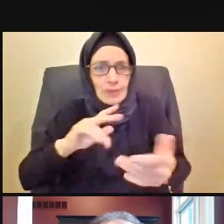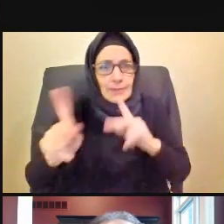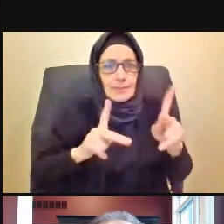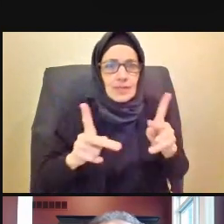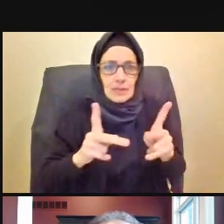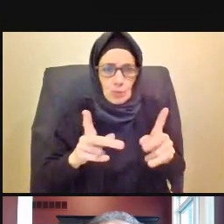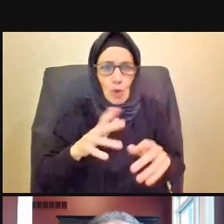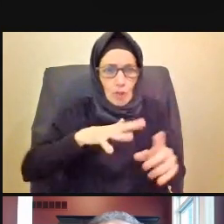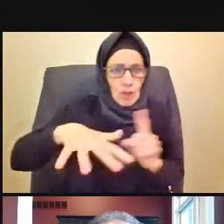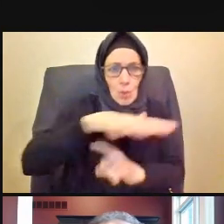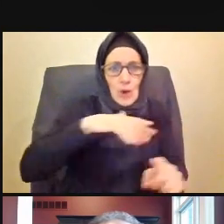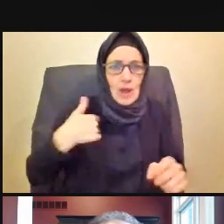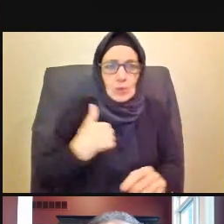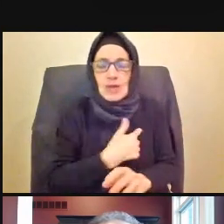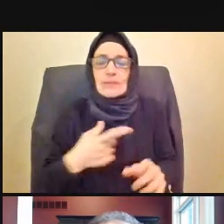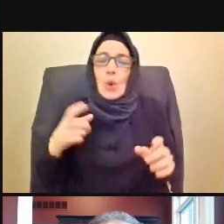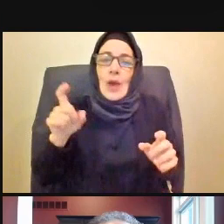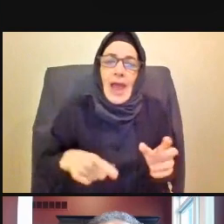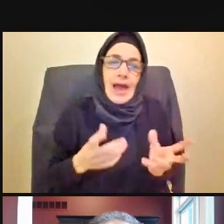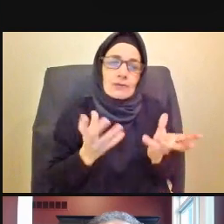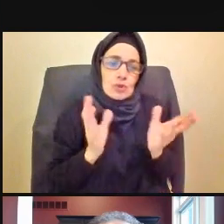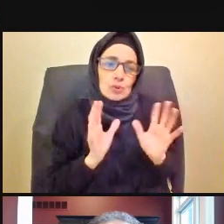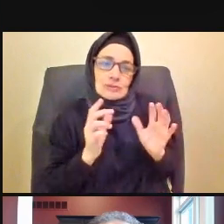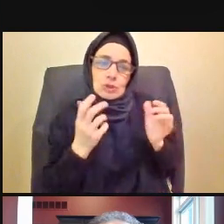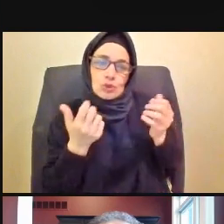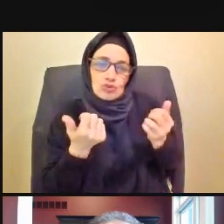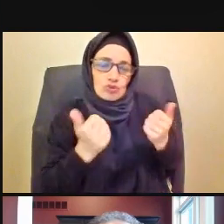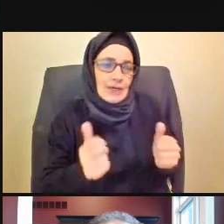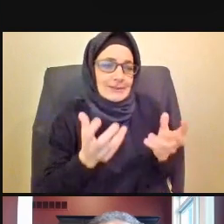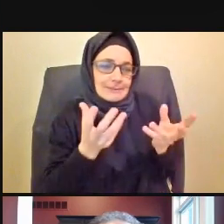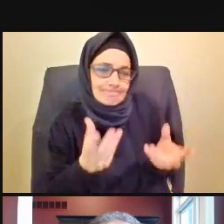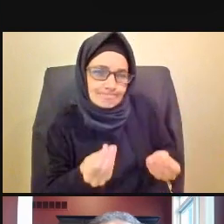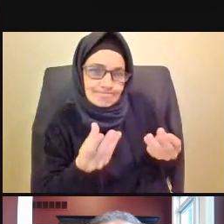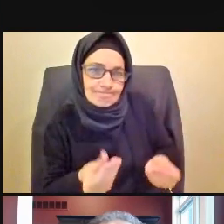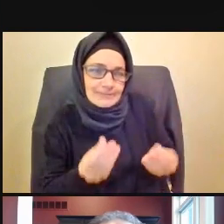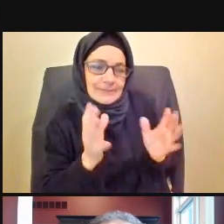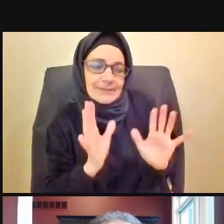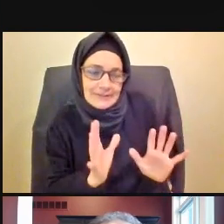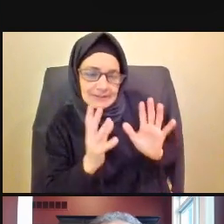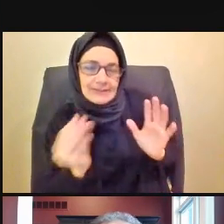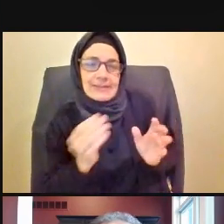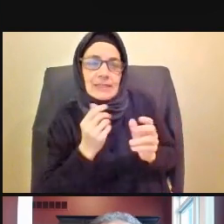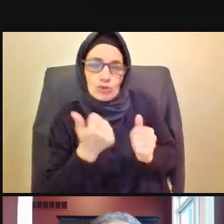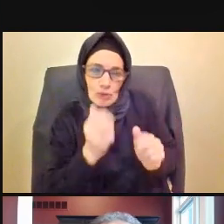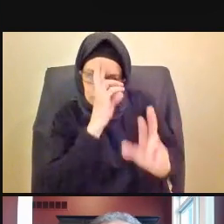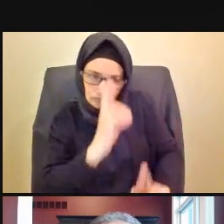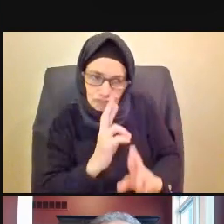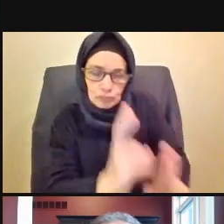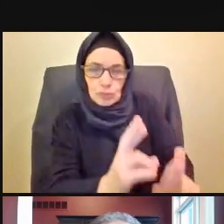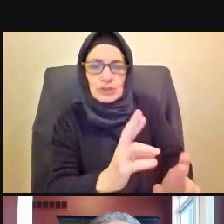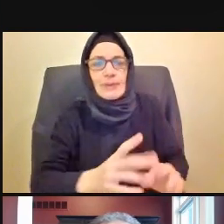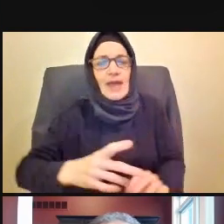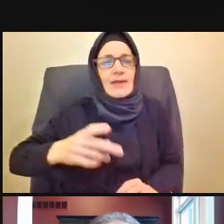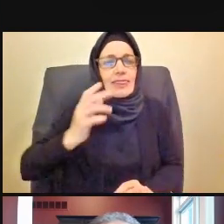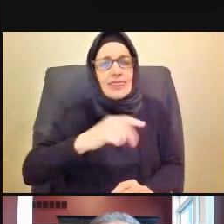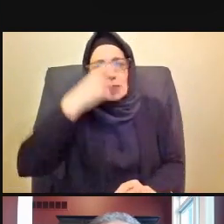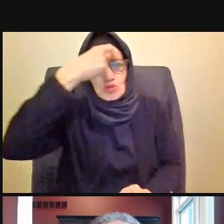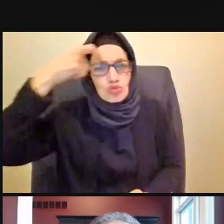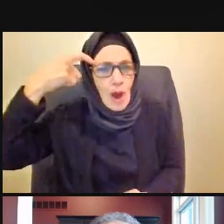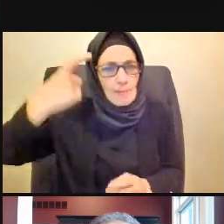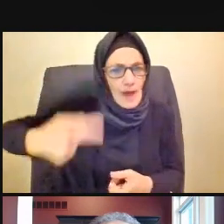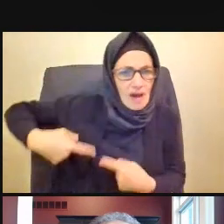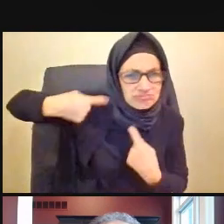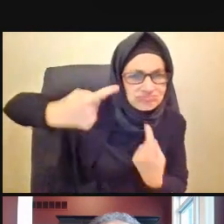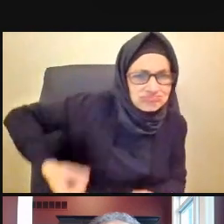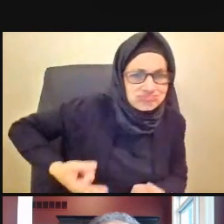way that is respectful of that historical trauma that our community has experienced, as well as keep the urgency of